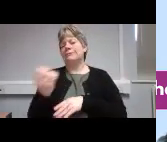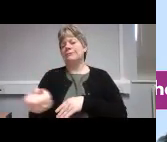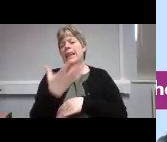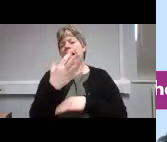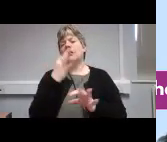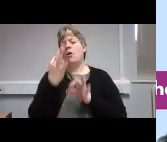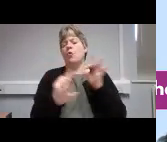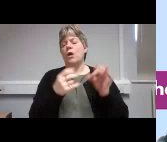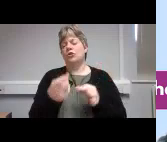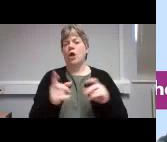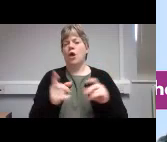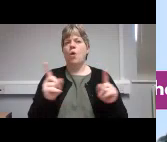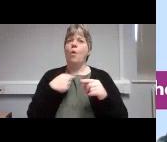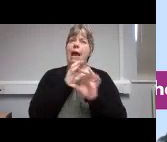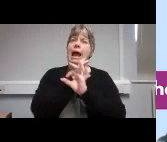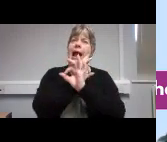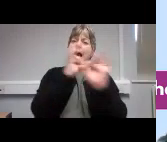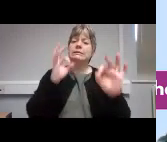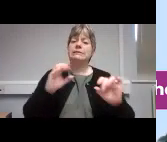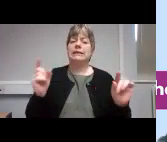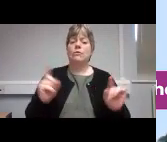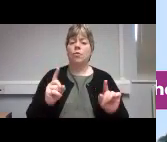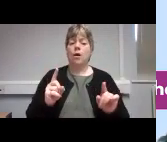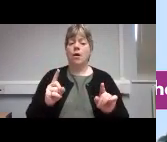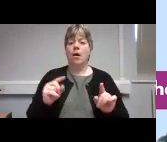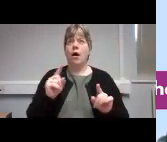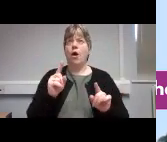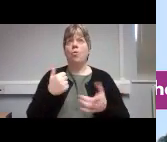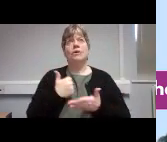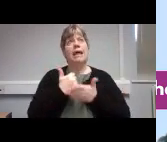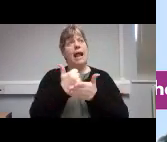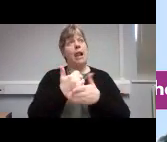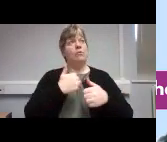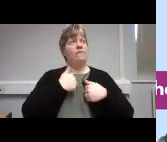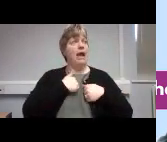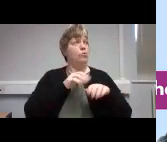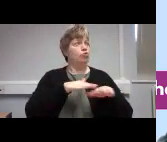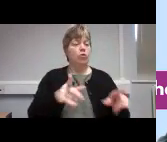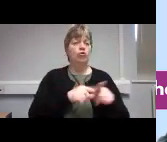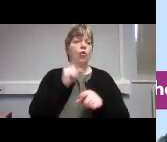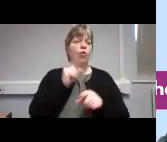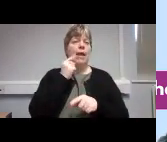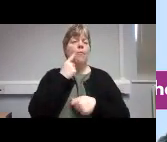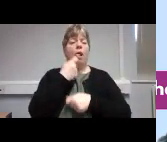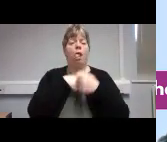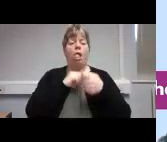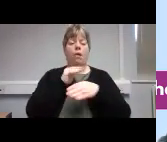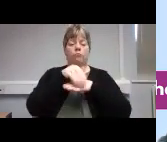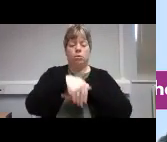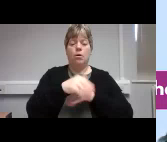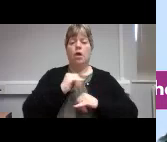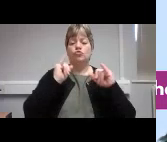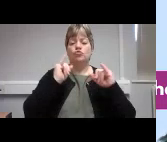question. What we're asking is what's helpful for our children and young people when they're tipping into crisis? what are the things